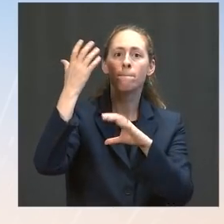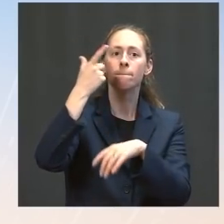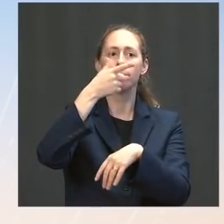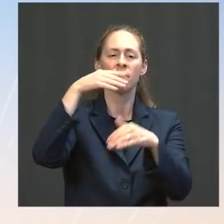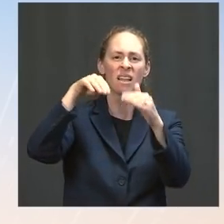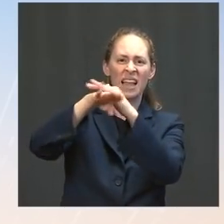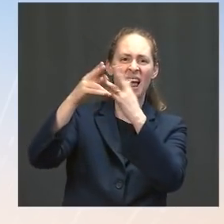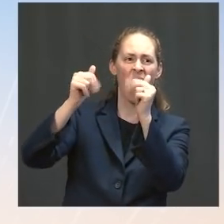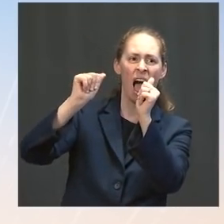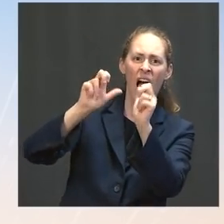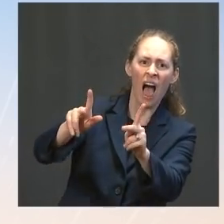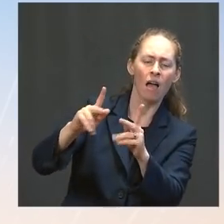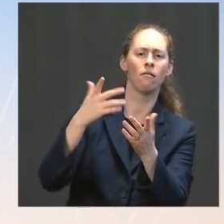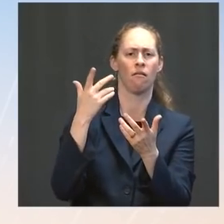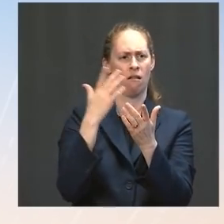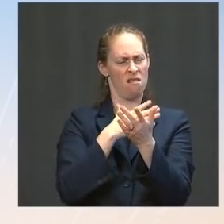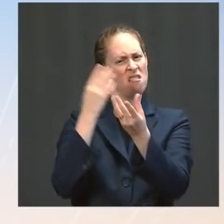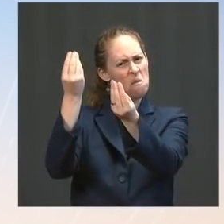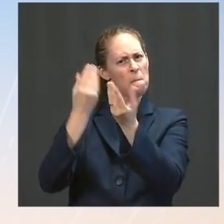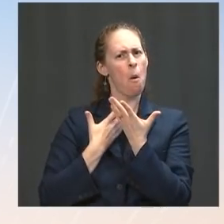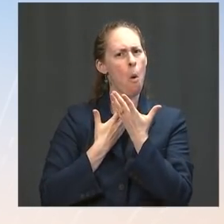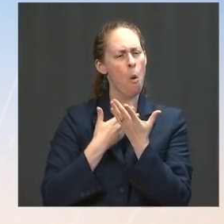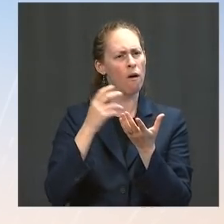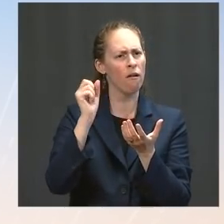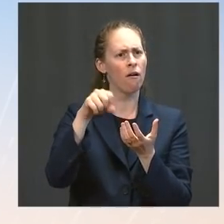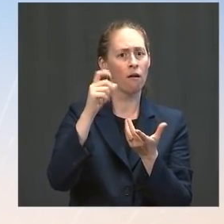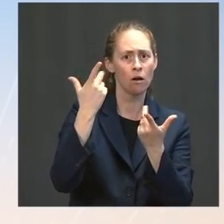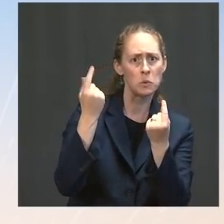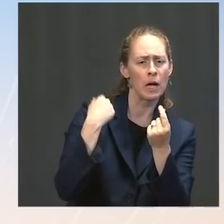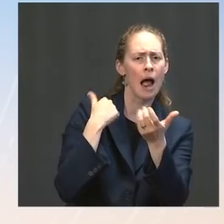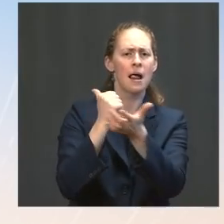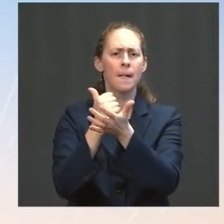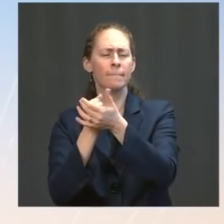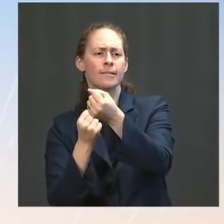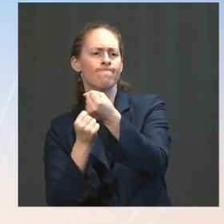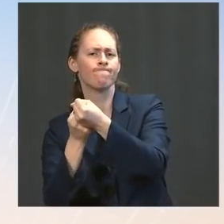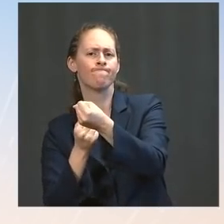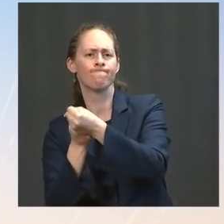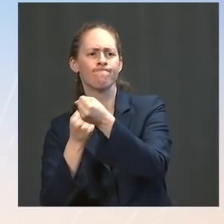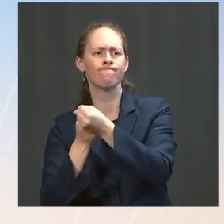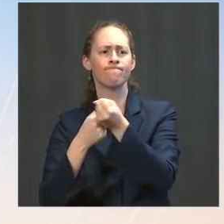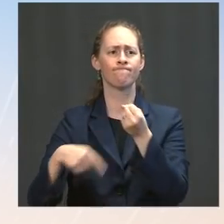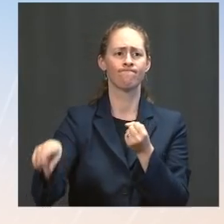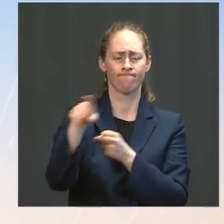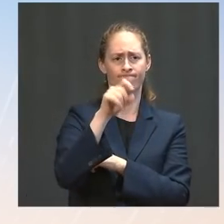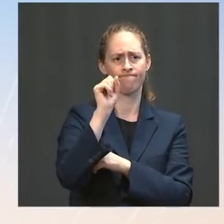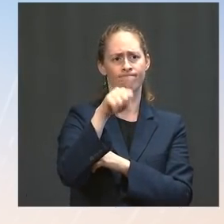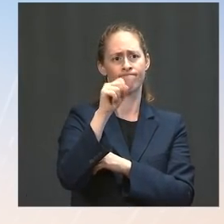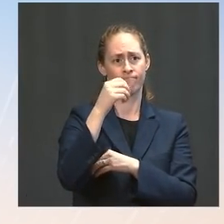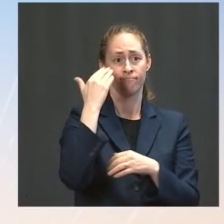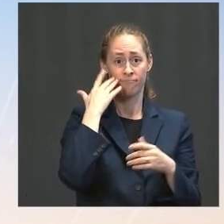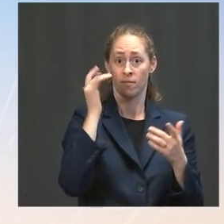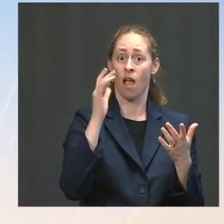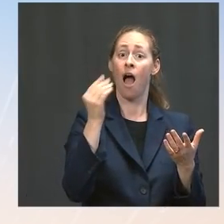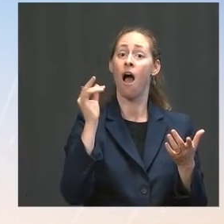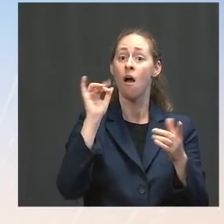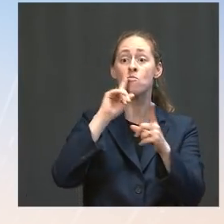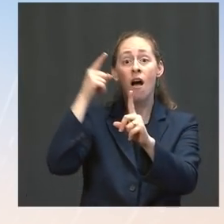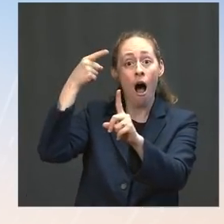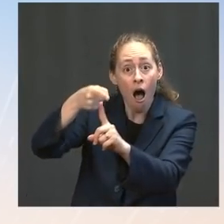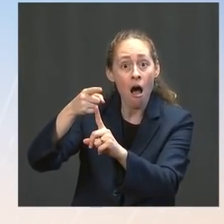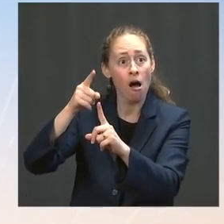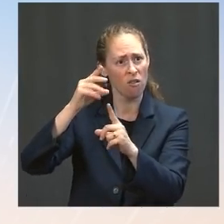in Qatar, but some of it is happening here. Okay, but I mean, it's before the people come to the United Yes. States, right? It's Yeah. happening before they arrive. Yes. So a